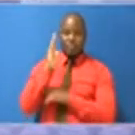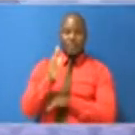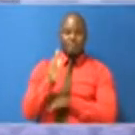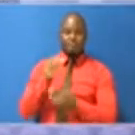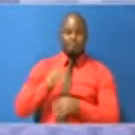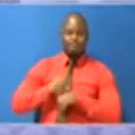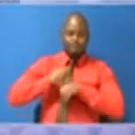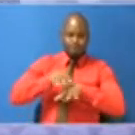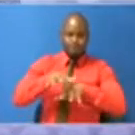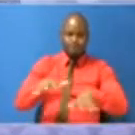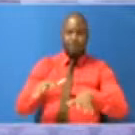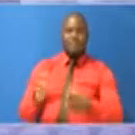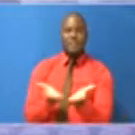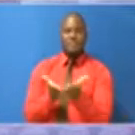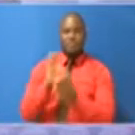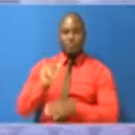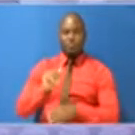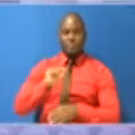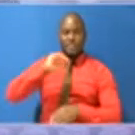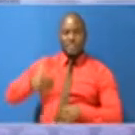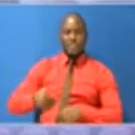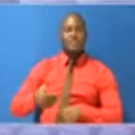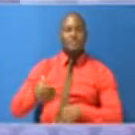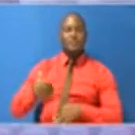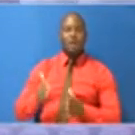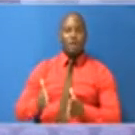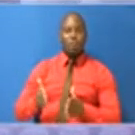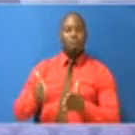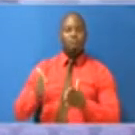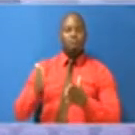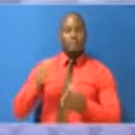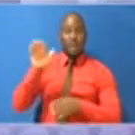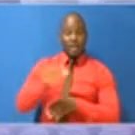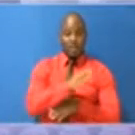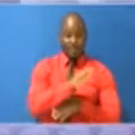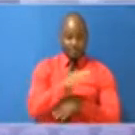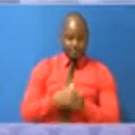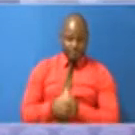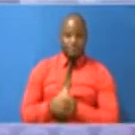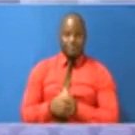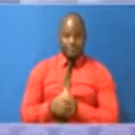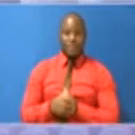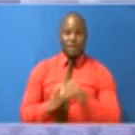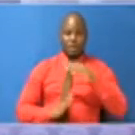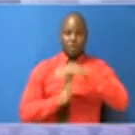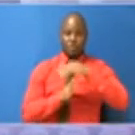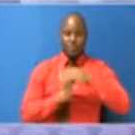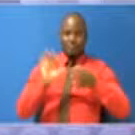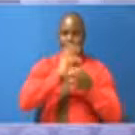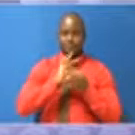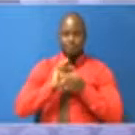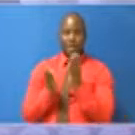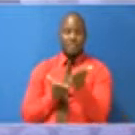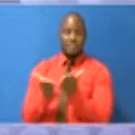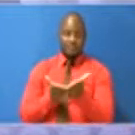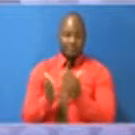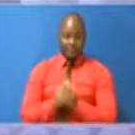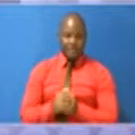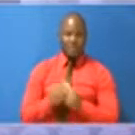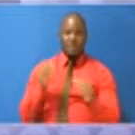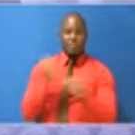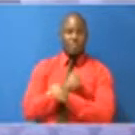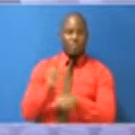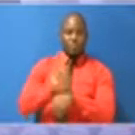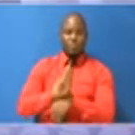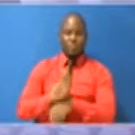decentralize services from city hall city hall will be the headquarters of the corporate services there's no